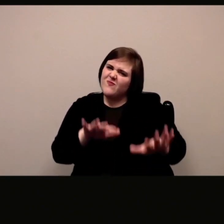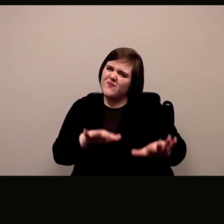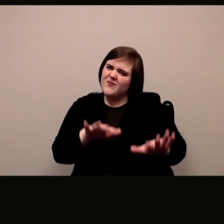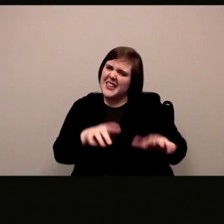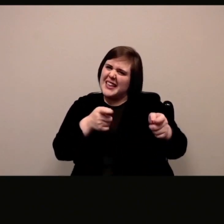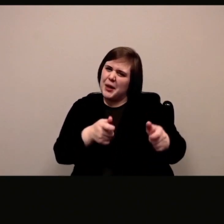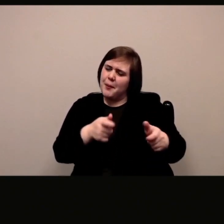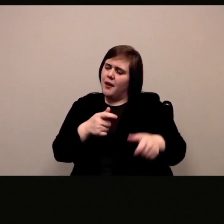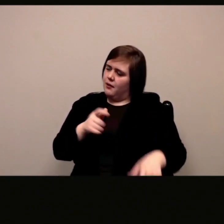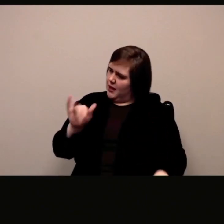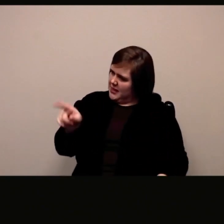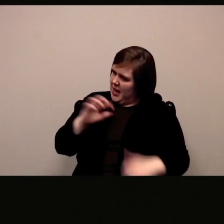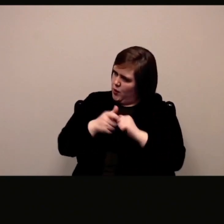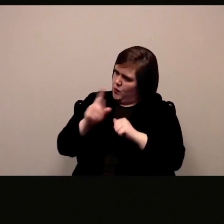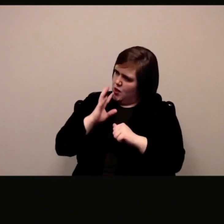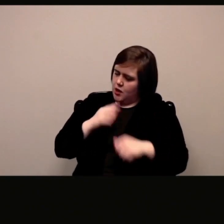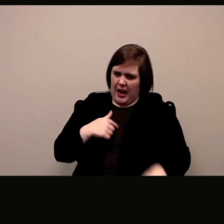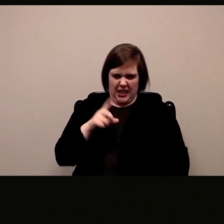that's how you talk. I do.